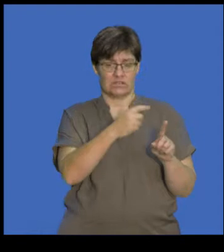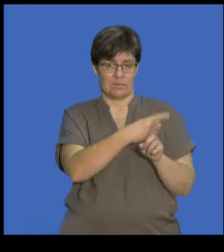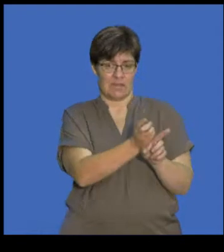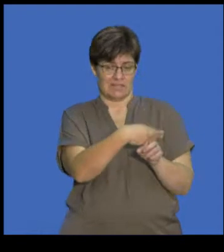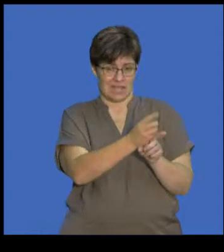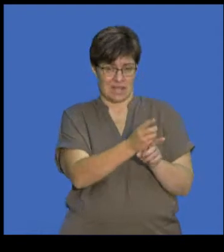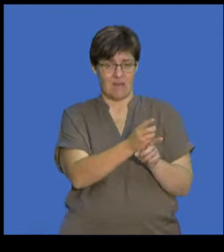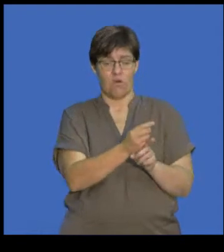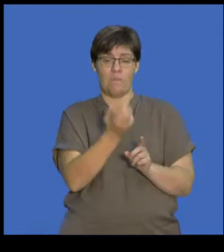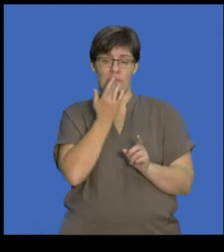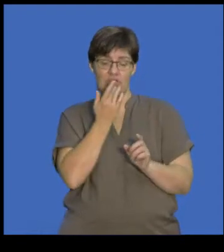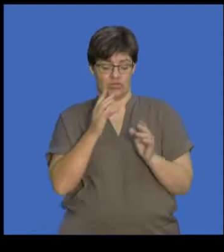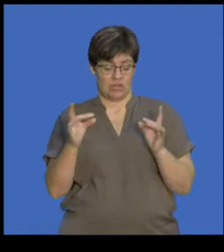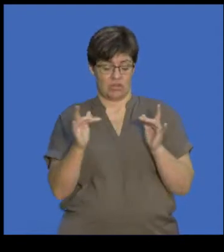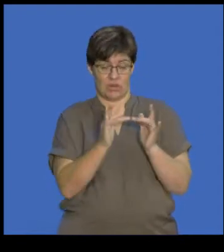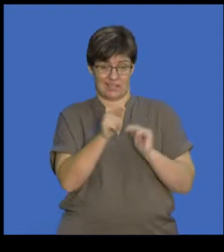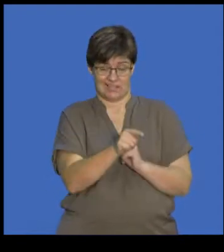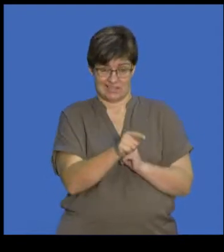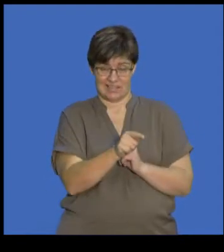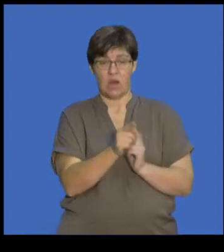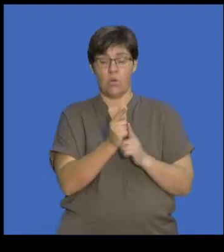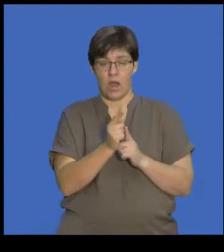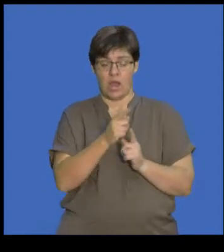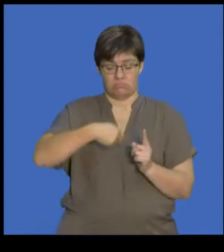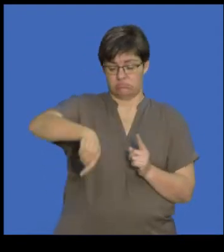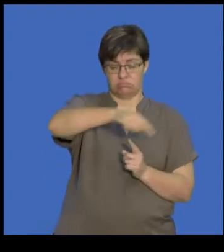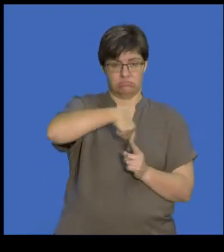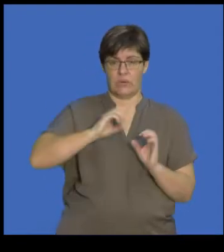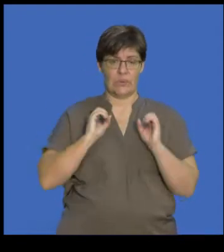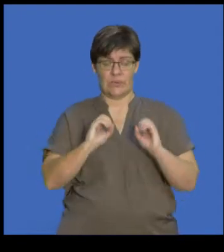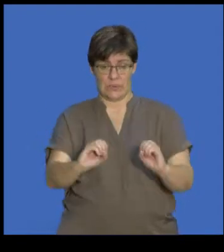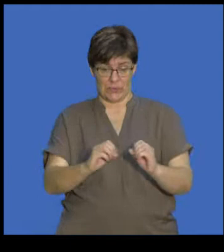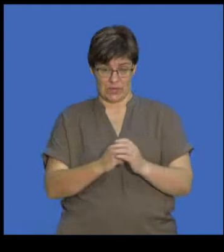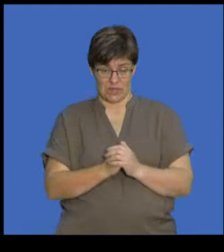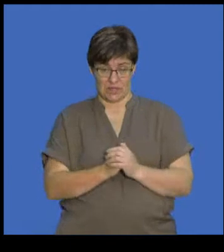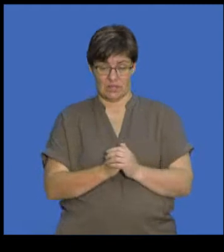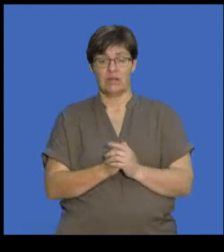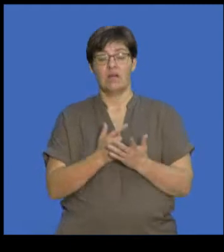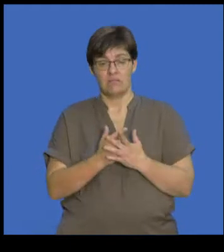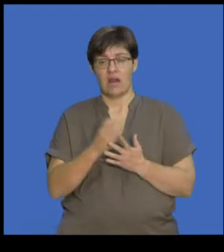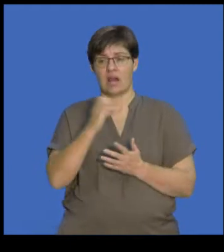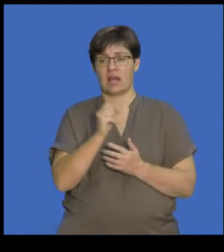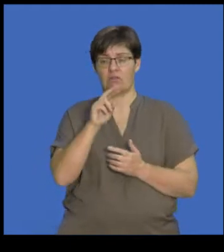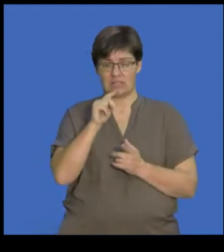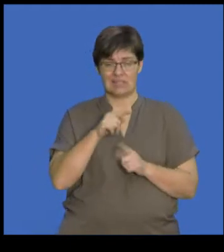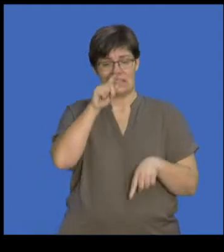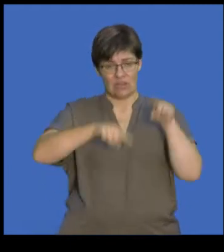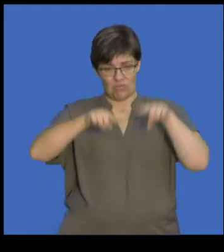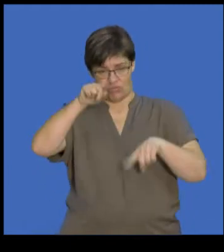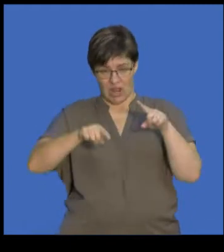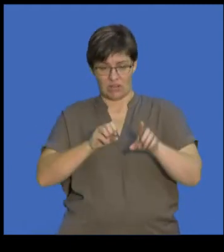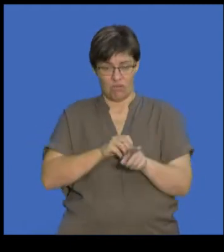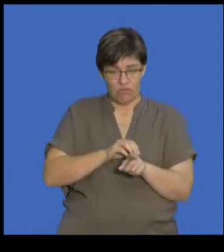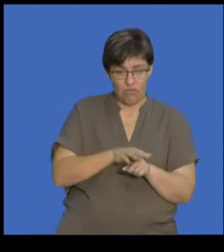connected across the battery, okay? When there's no current flow, we will talk about that. And then we talk about current as the rate